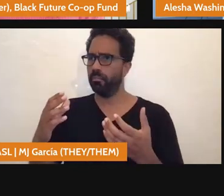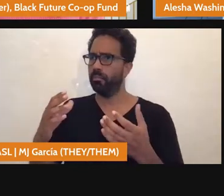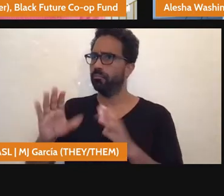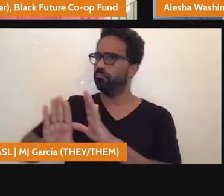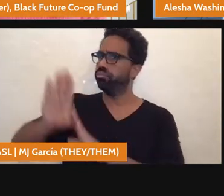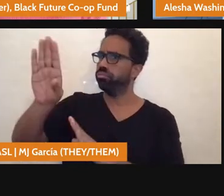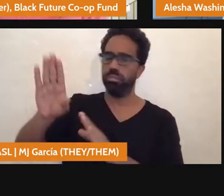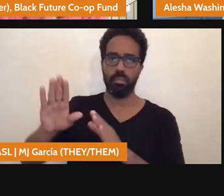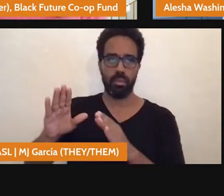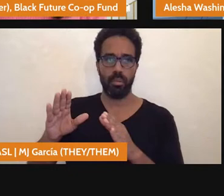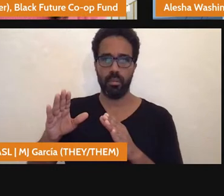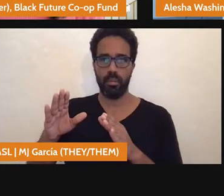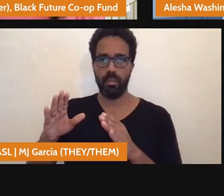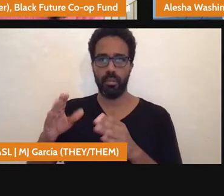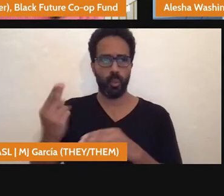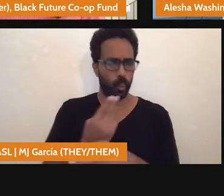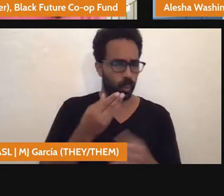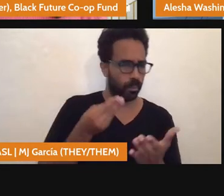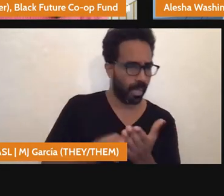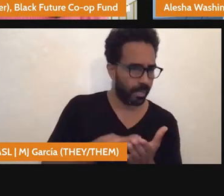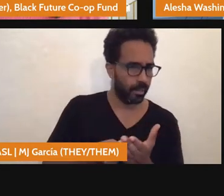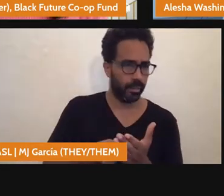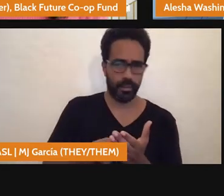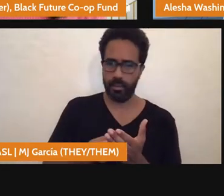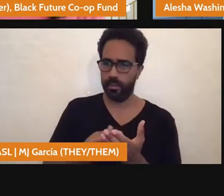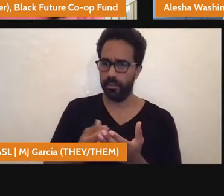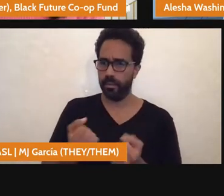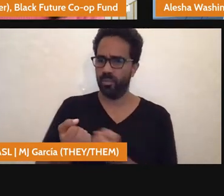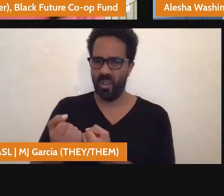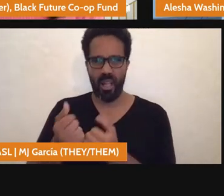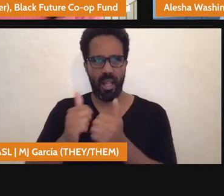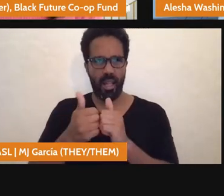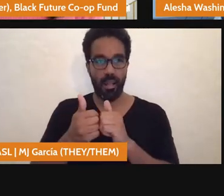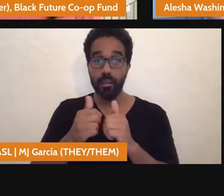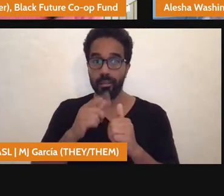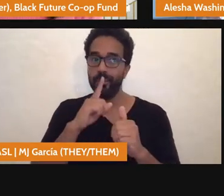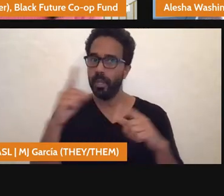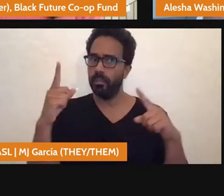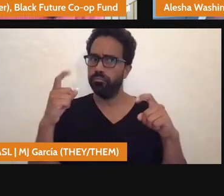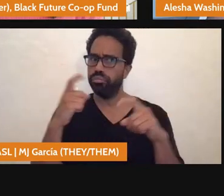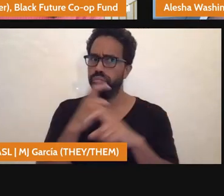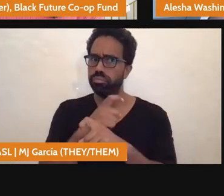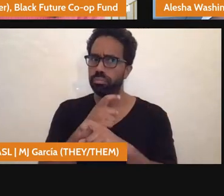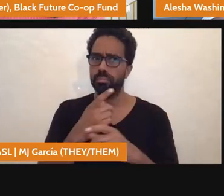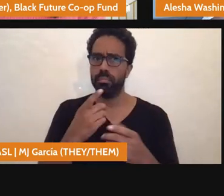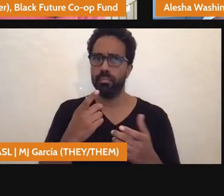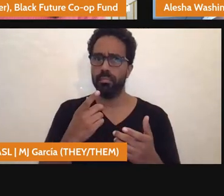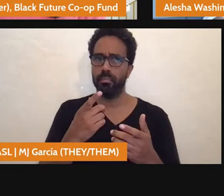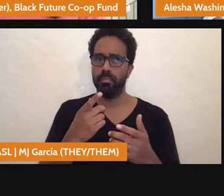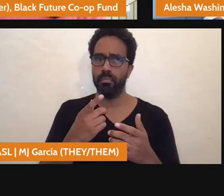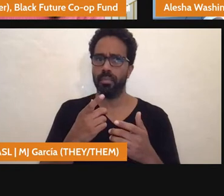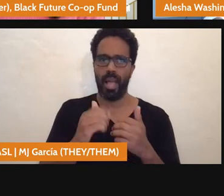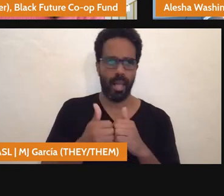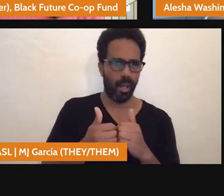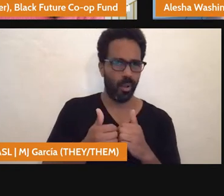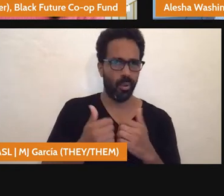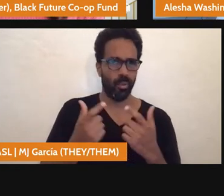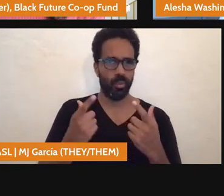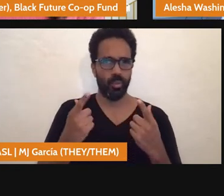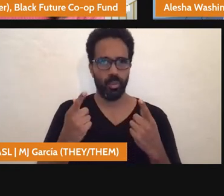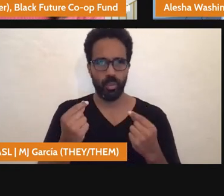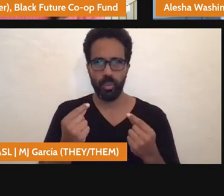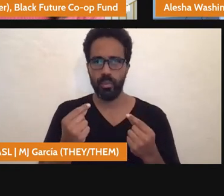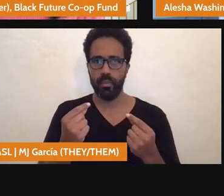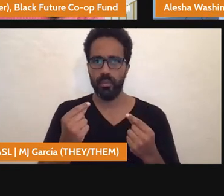grow. But just listening to the complexity of the issues and even the type of